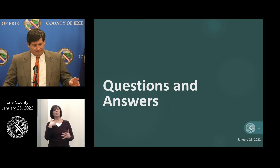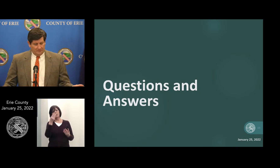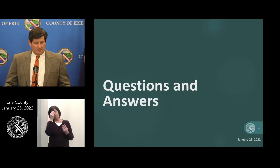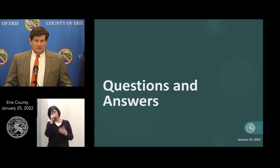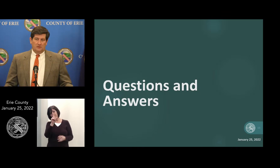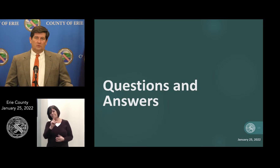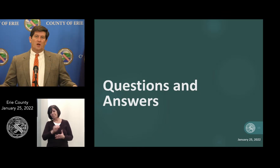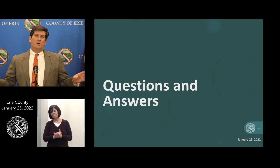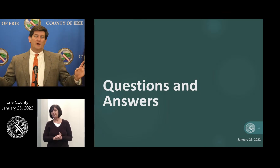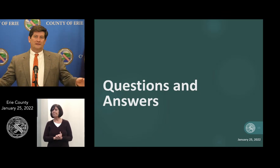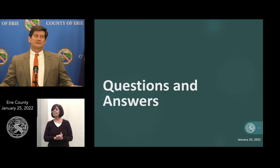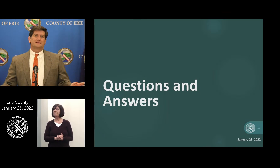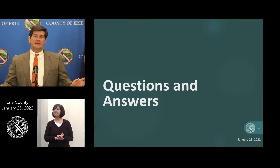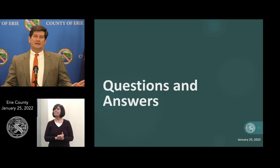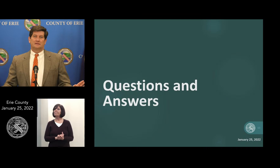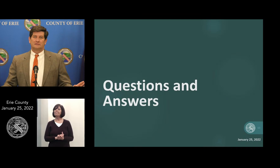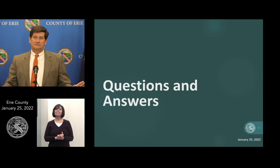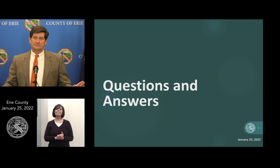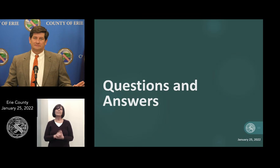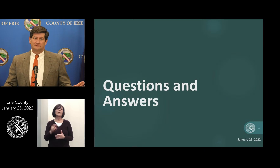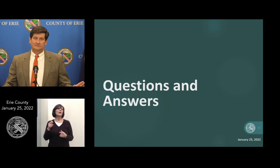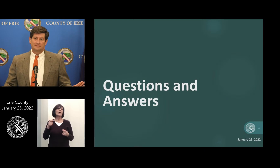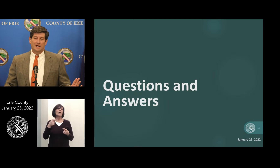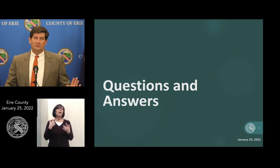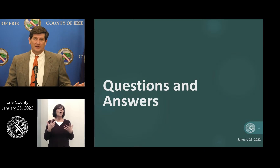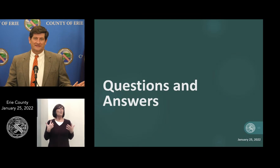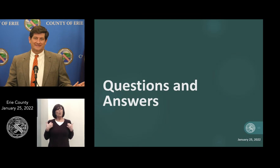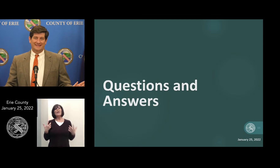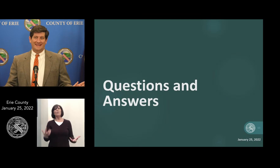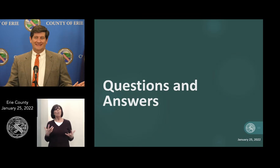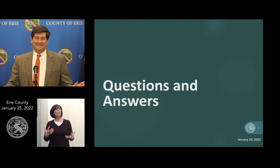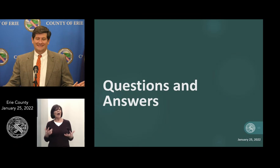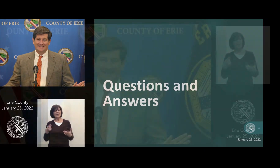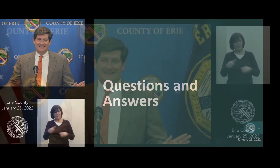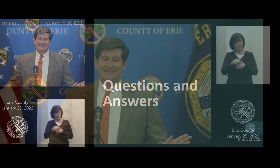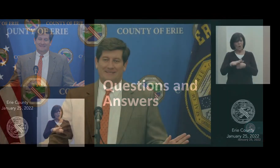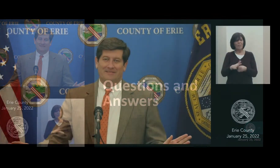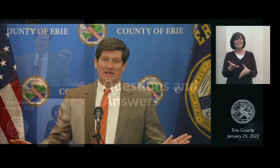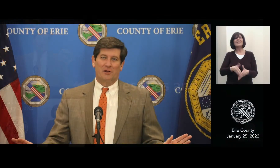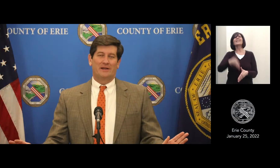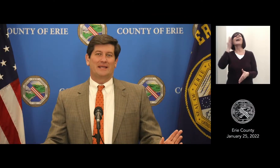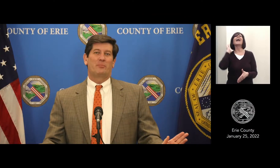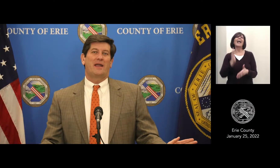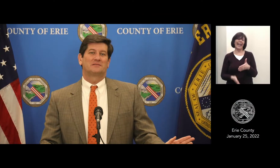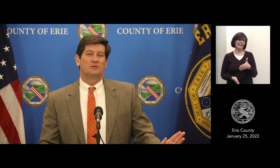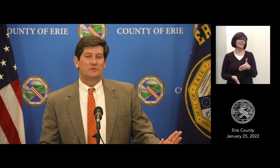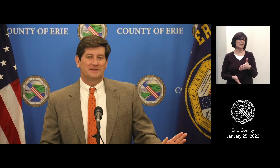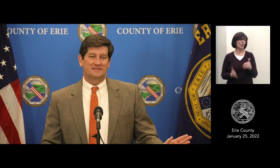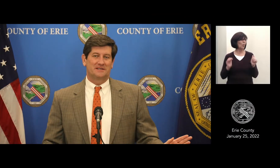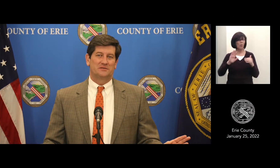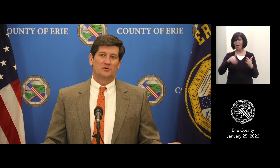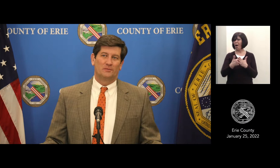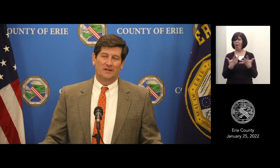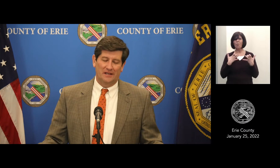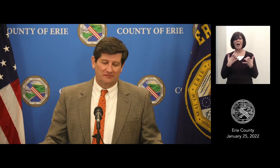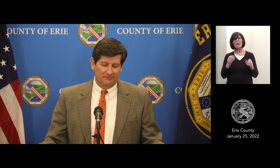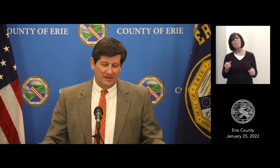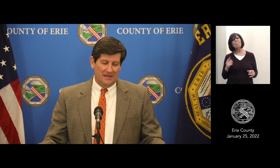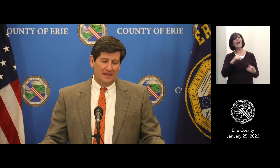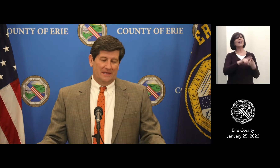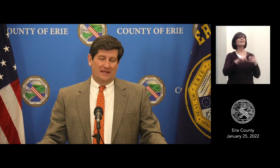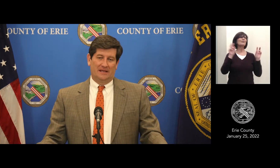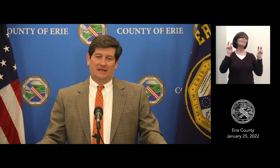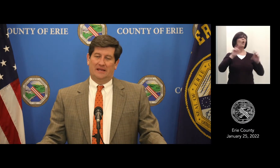we all want this to end. I want this to end. we all want to get back to what we considered normal